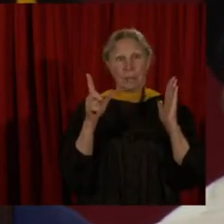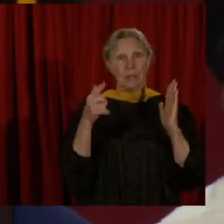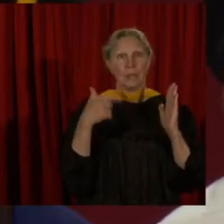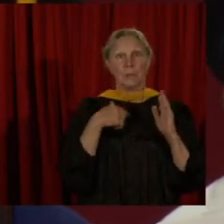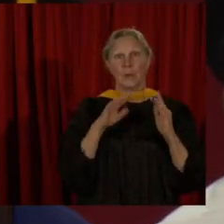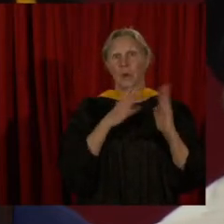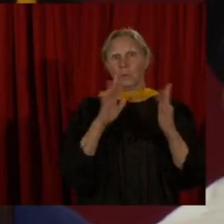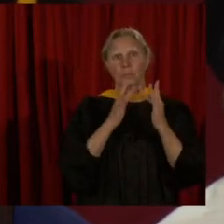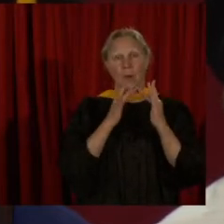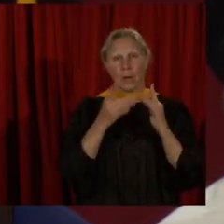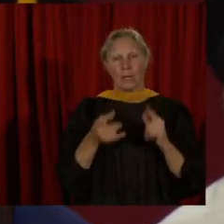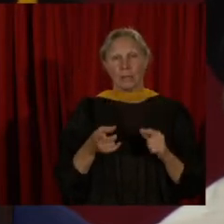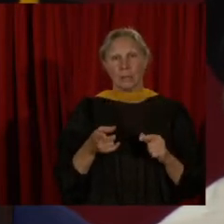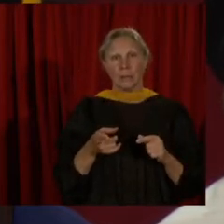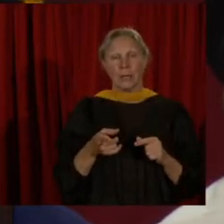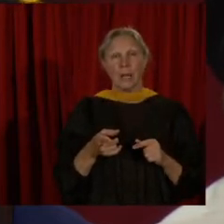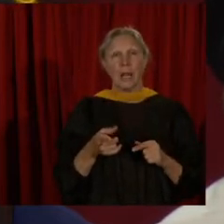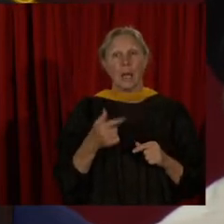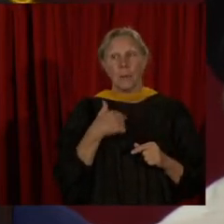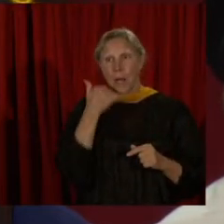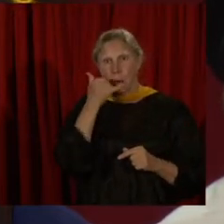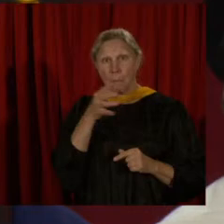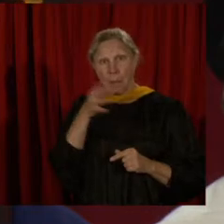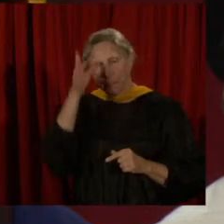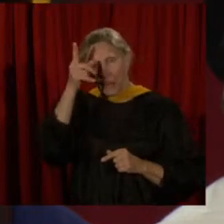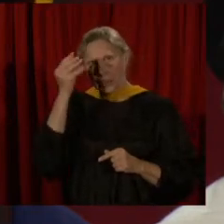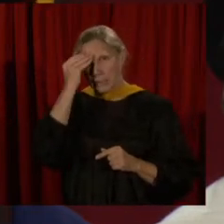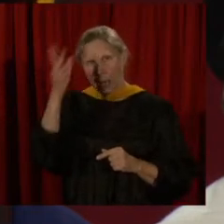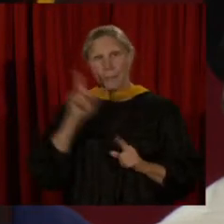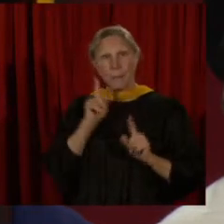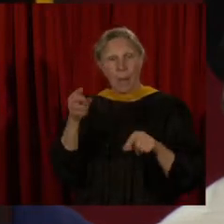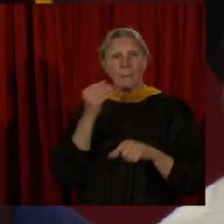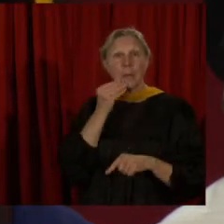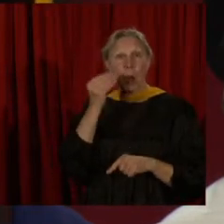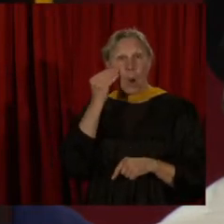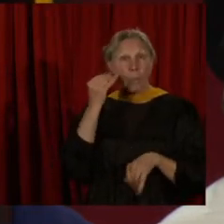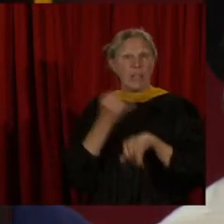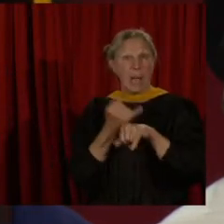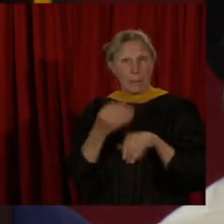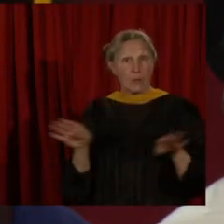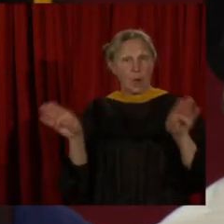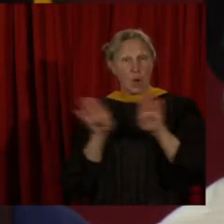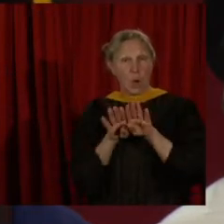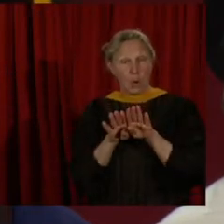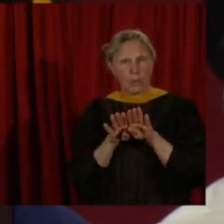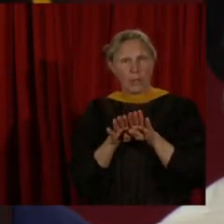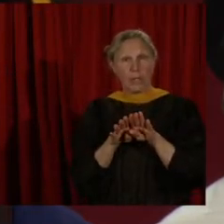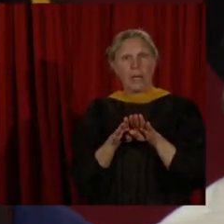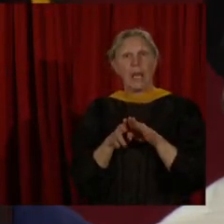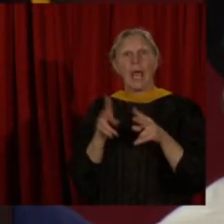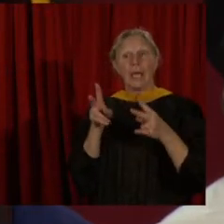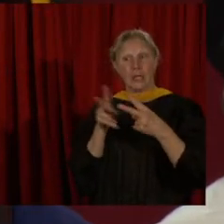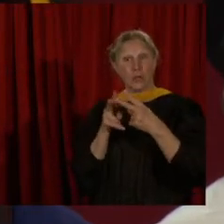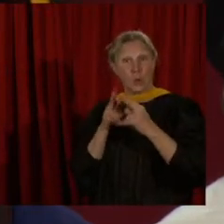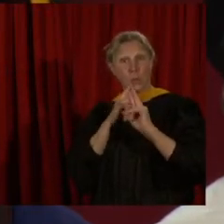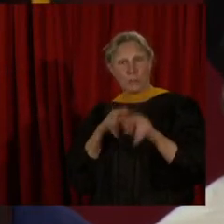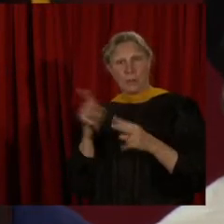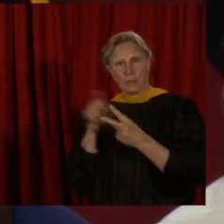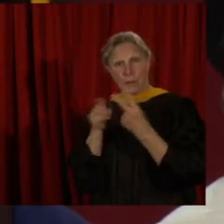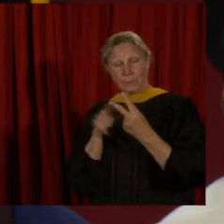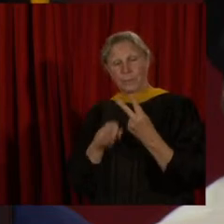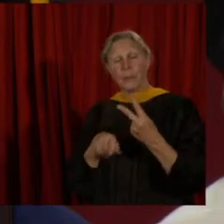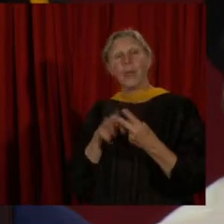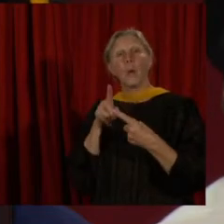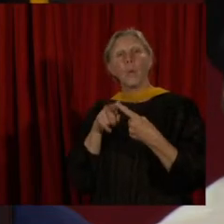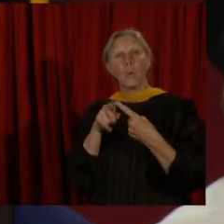online. When I called my parents to tell them I was coming home and the campus was closing, I got two distinct reactions. One